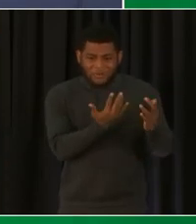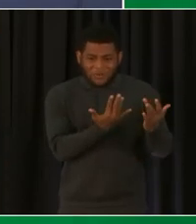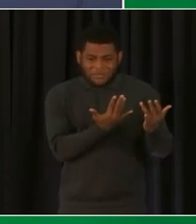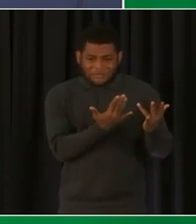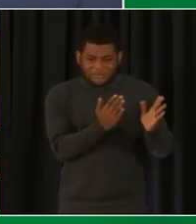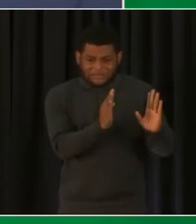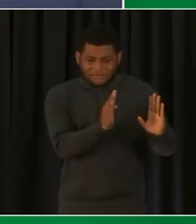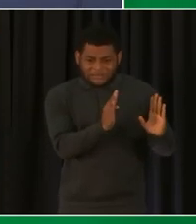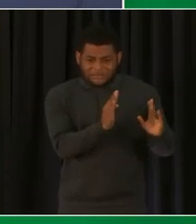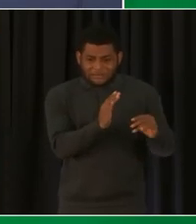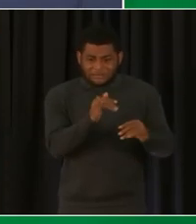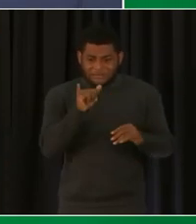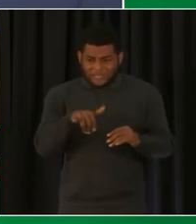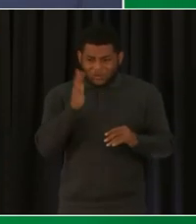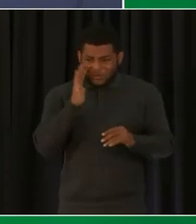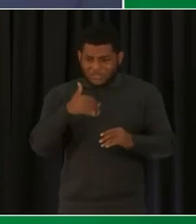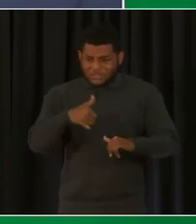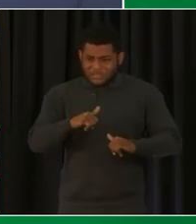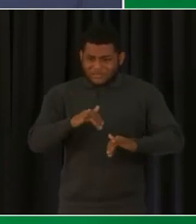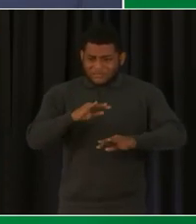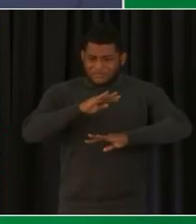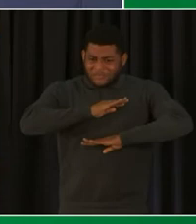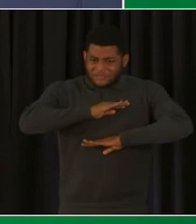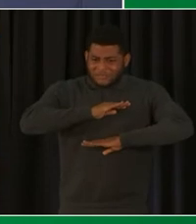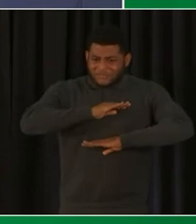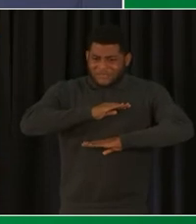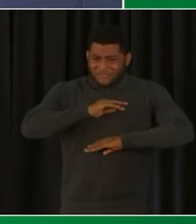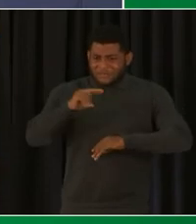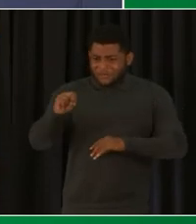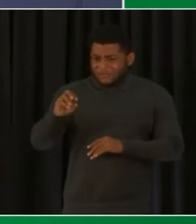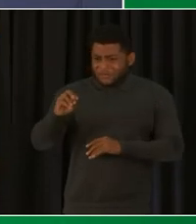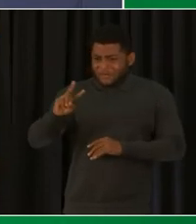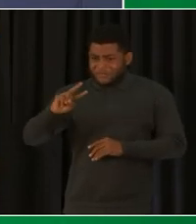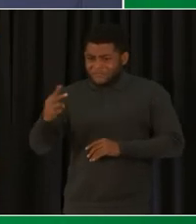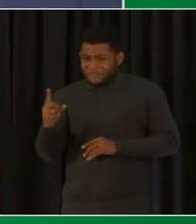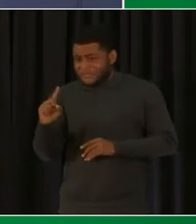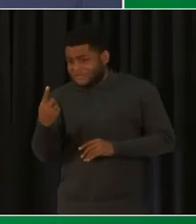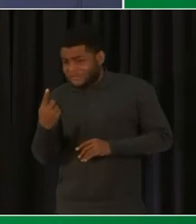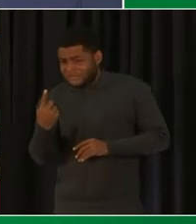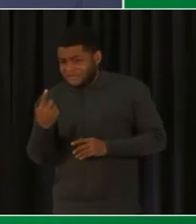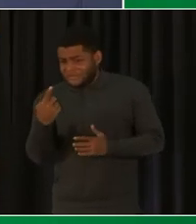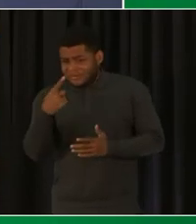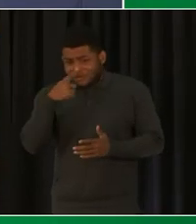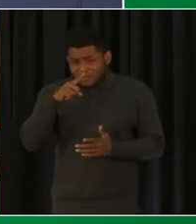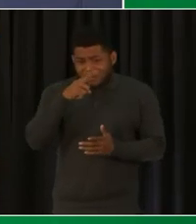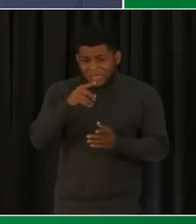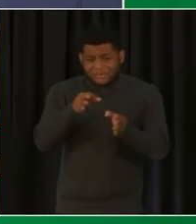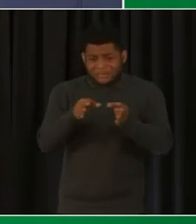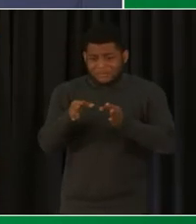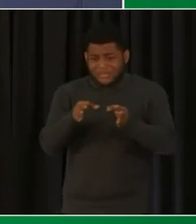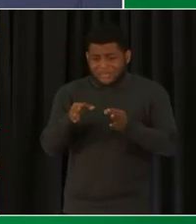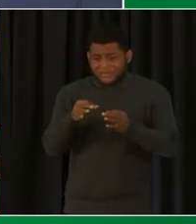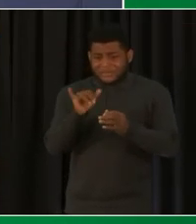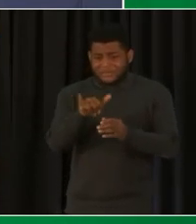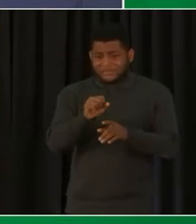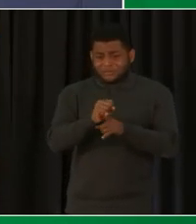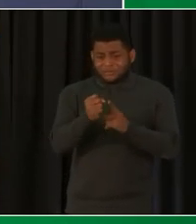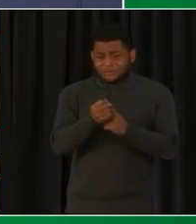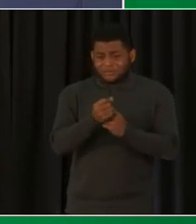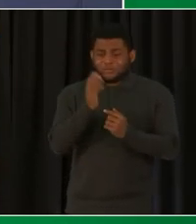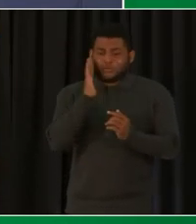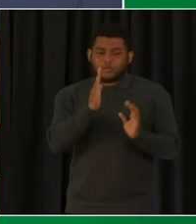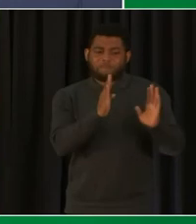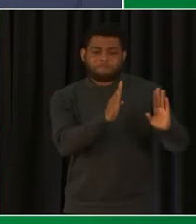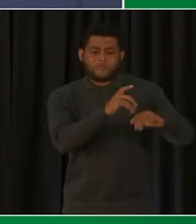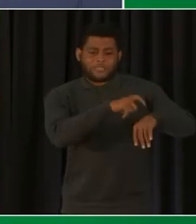meet the November 1st deadline. So if you could speak to the confirmation and then the situation with the gap time,